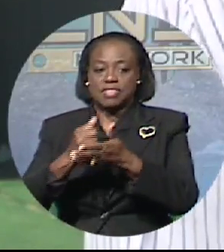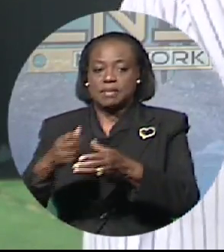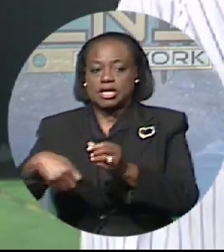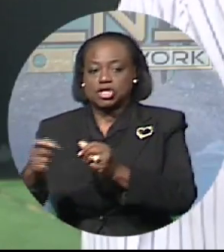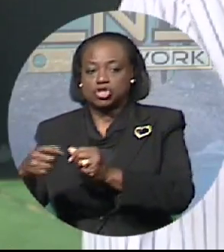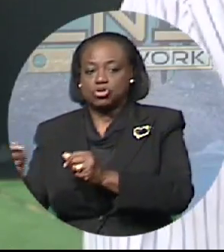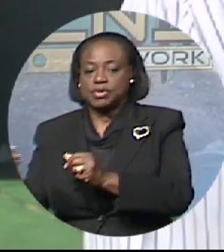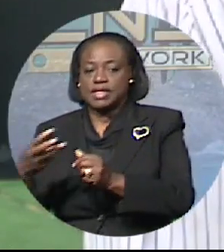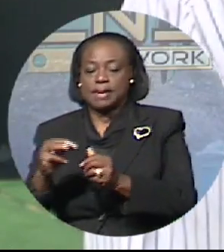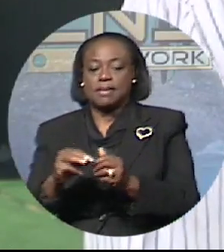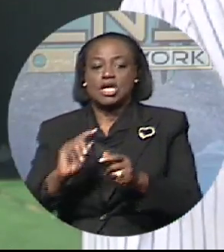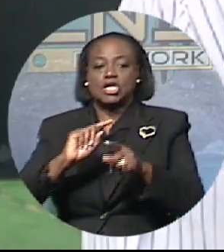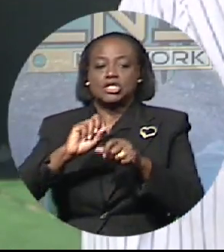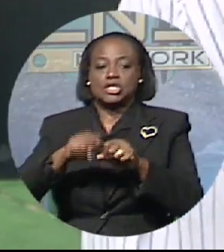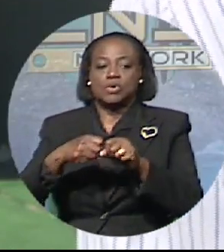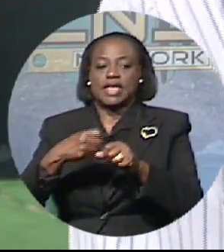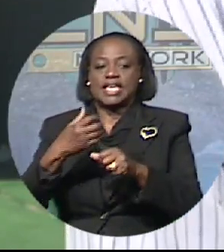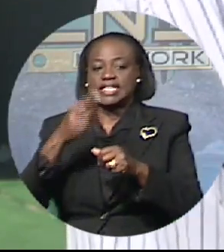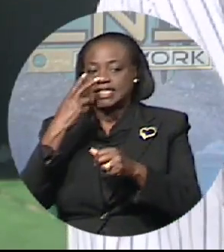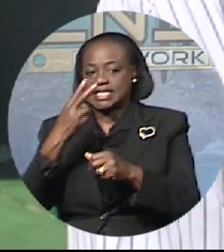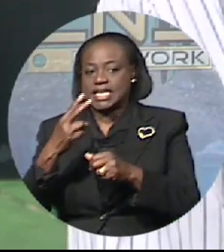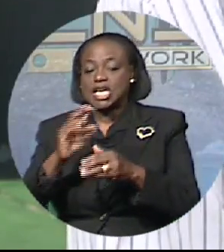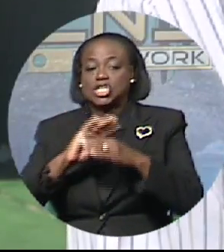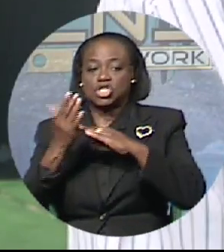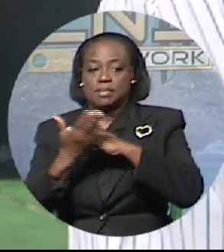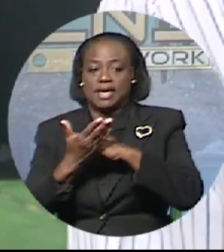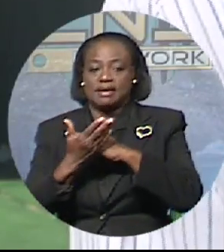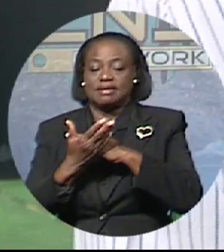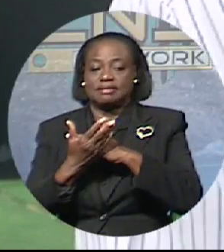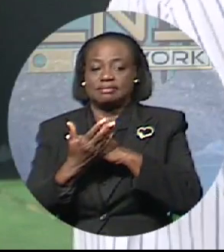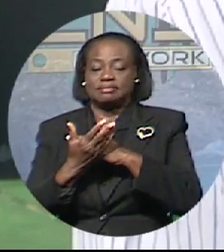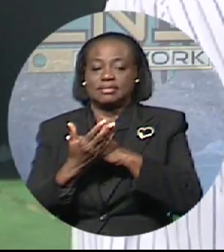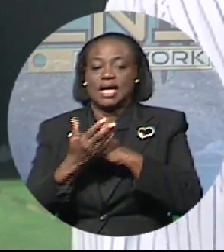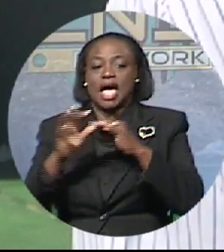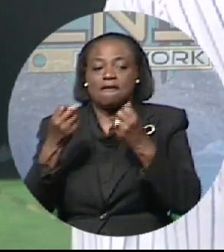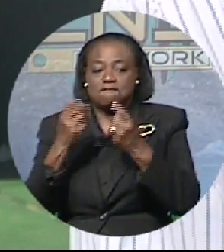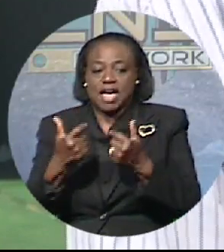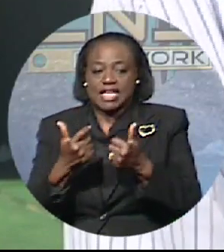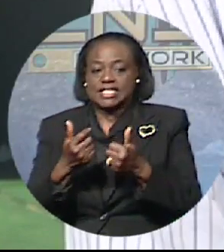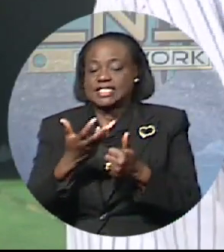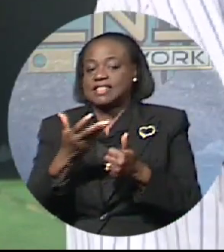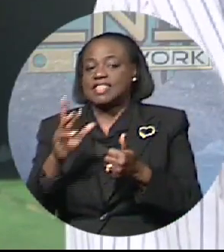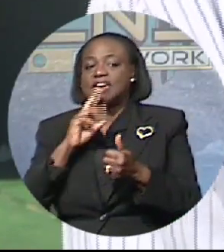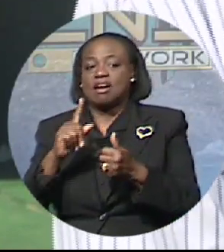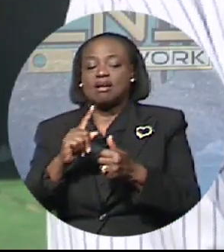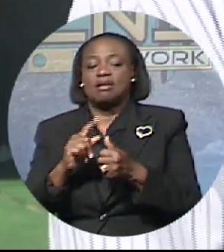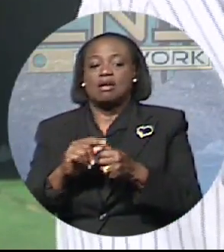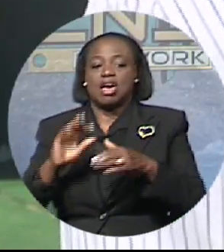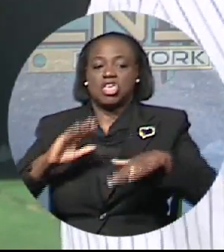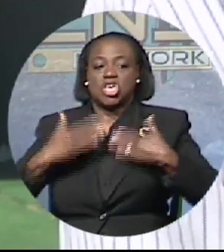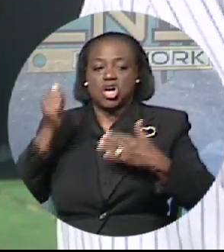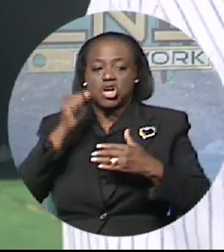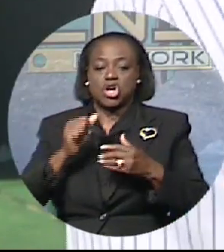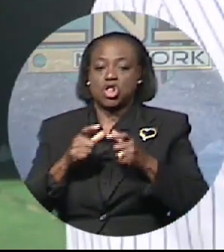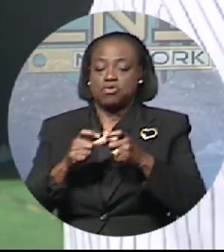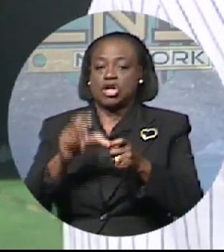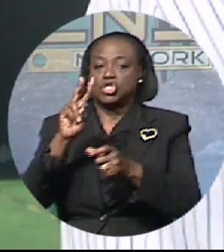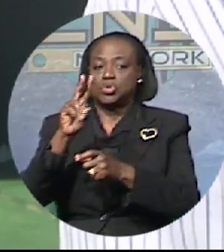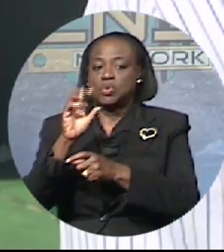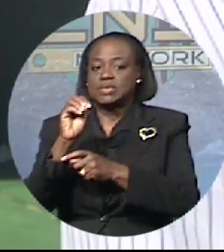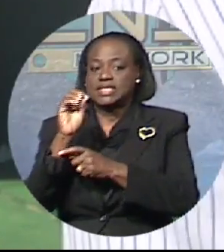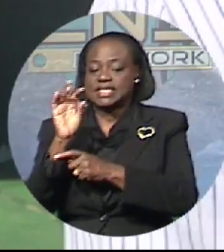our coaches and our athletes so they can see, because Jamaica is obviously the benchmark. When you speak of a young Jamaican girl running 207 in the